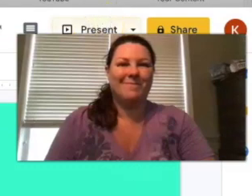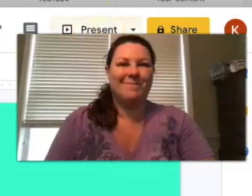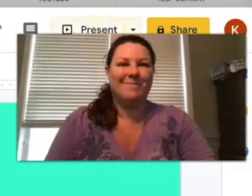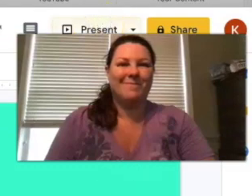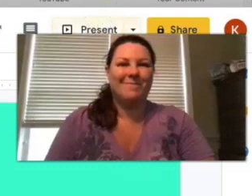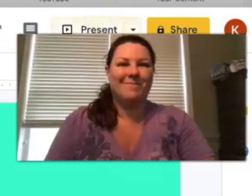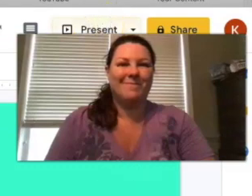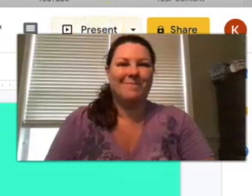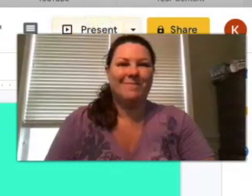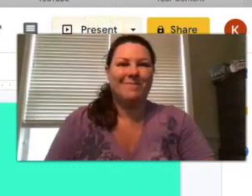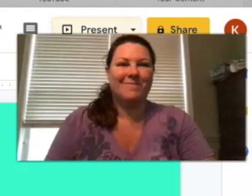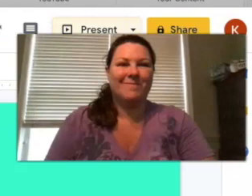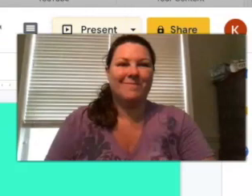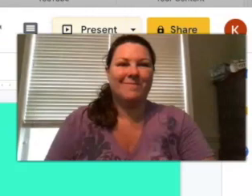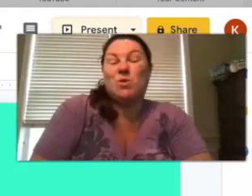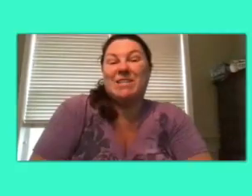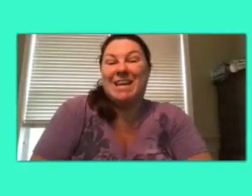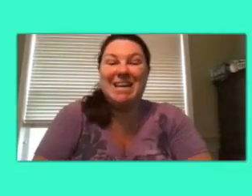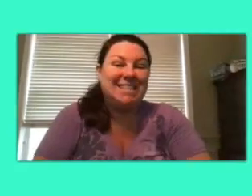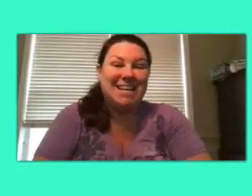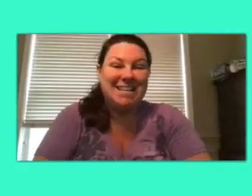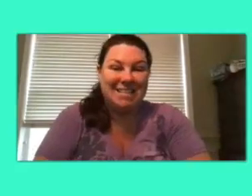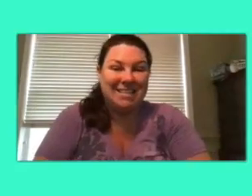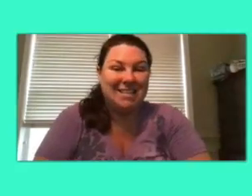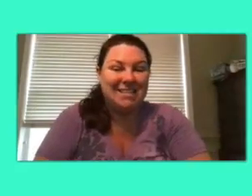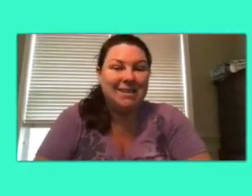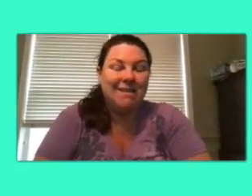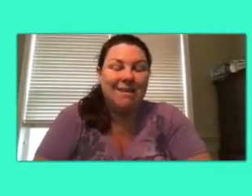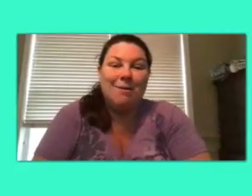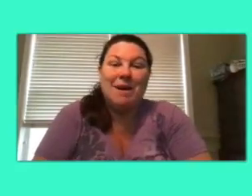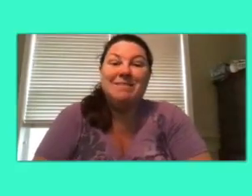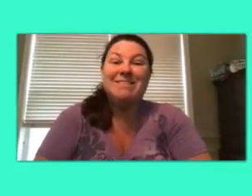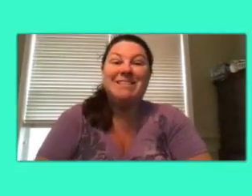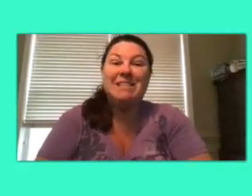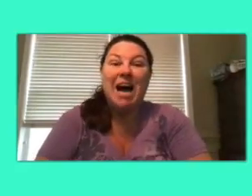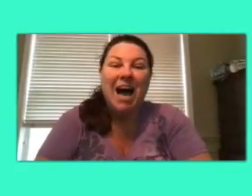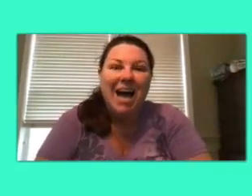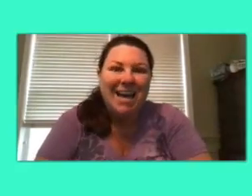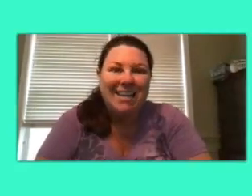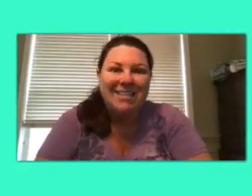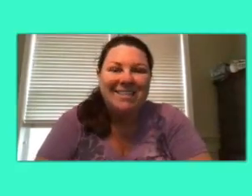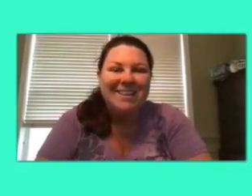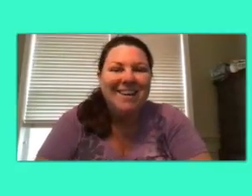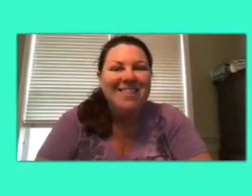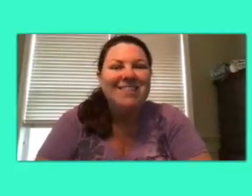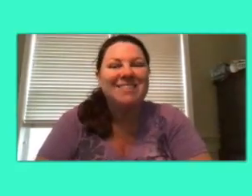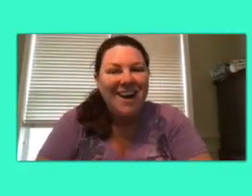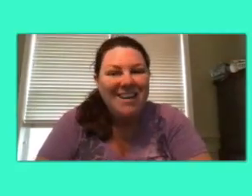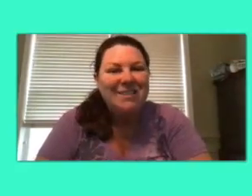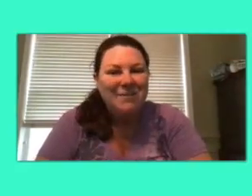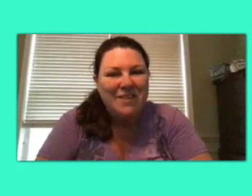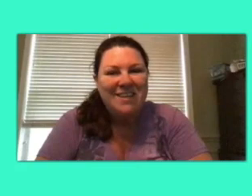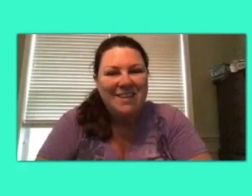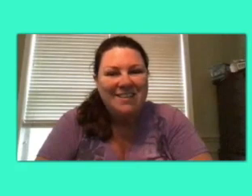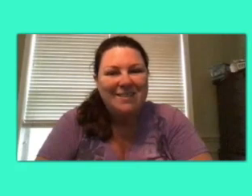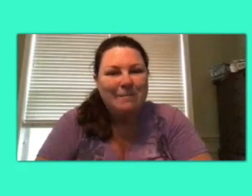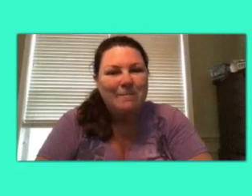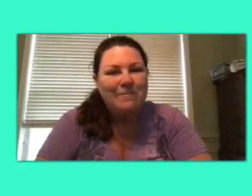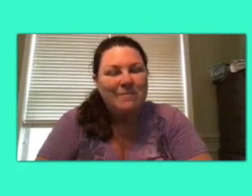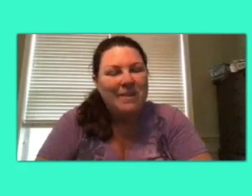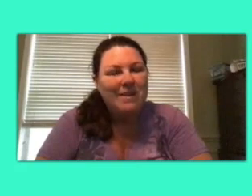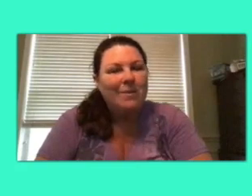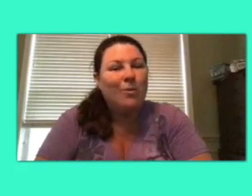everybody. Let's talk about some more dance ideas about size, the size of